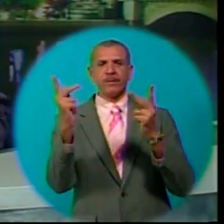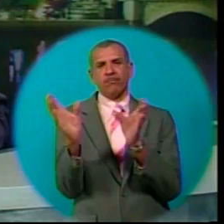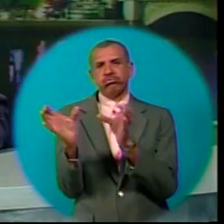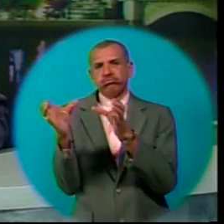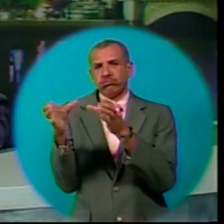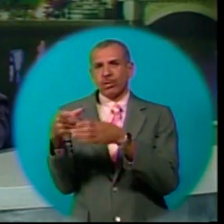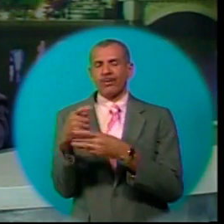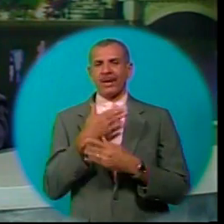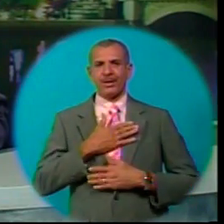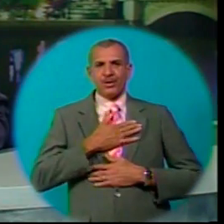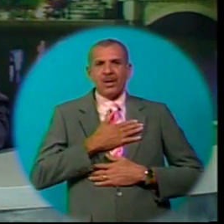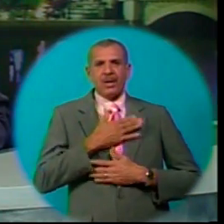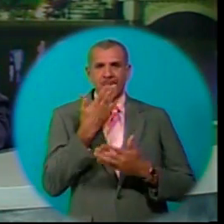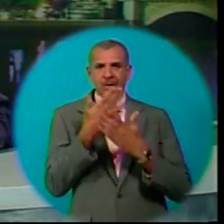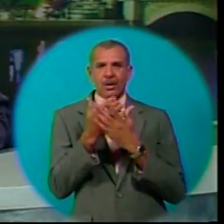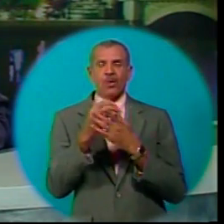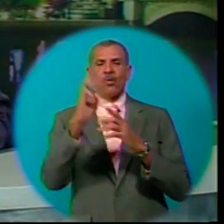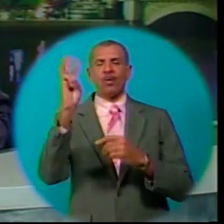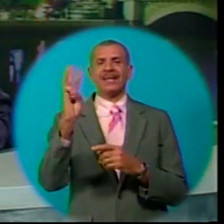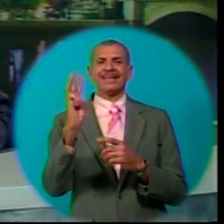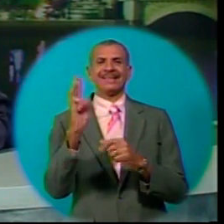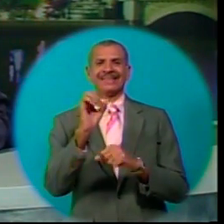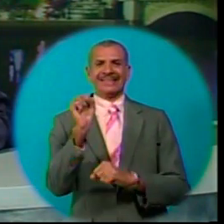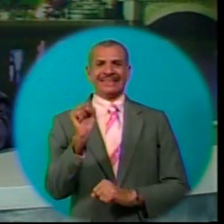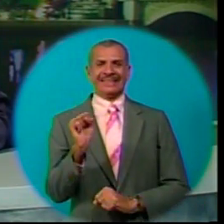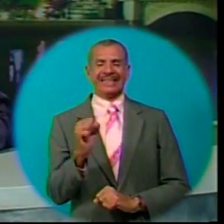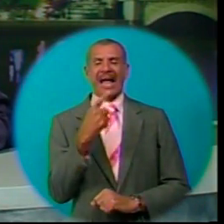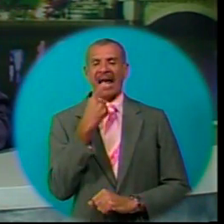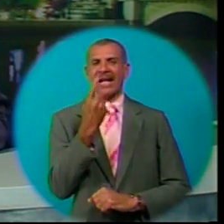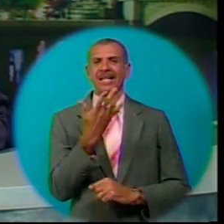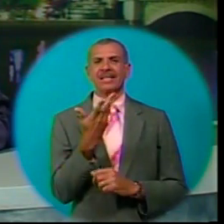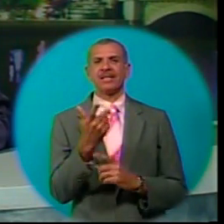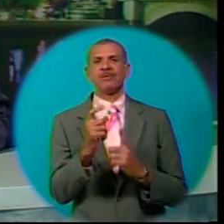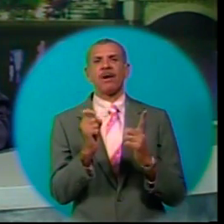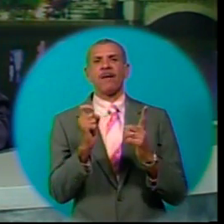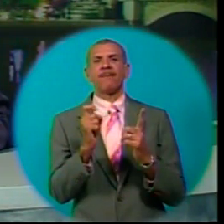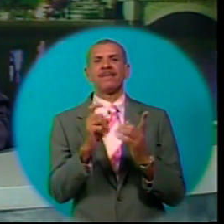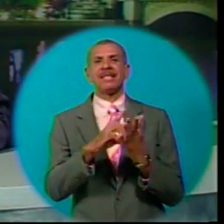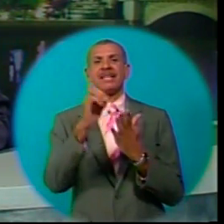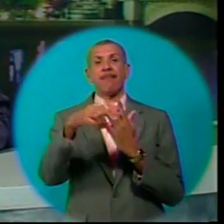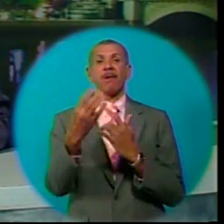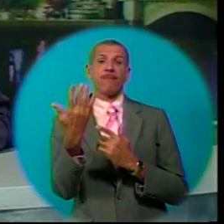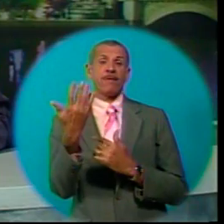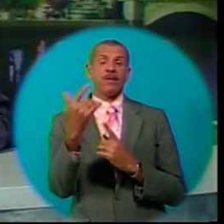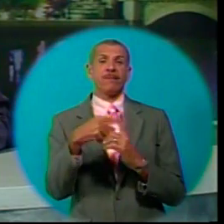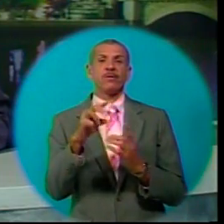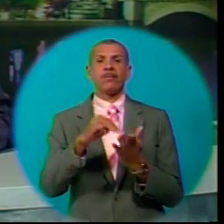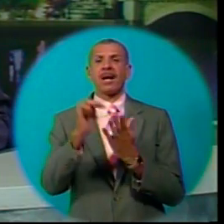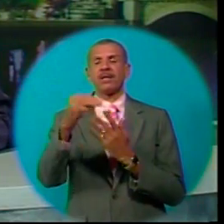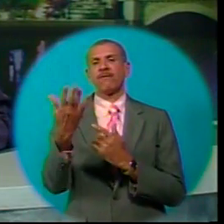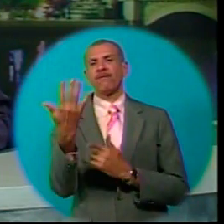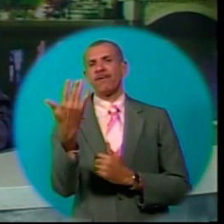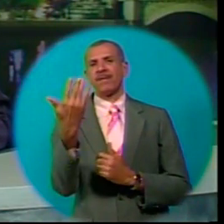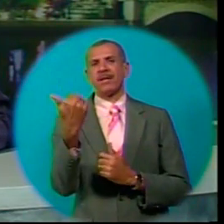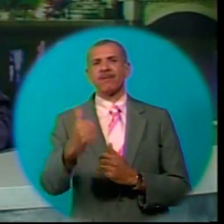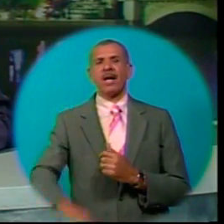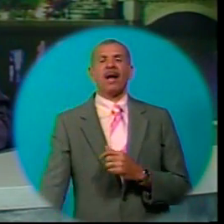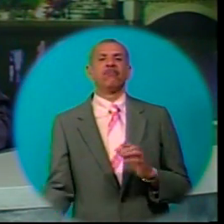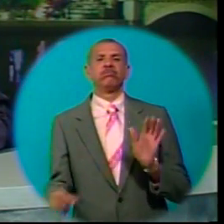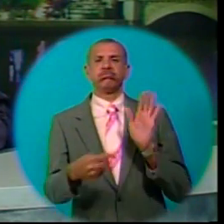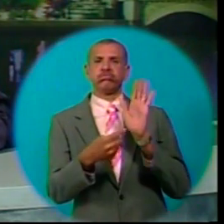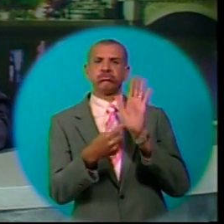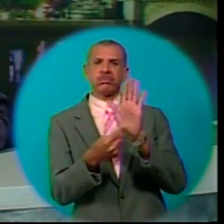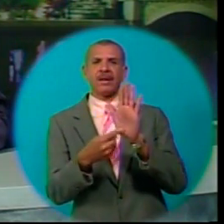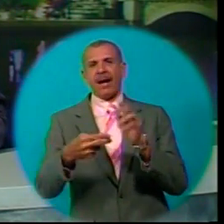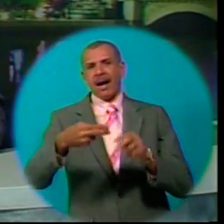the impact of a very good winter season. That season ran from December 15th to March 15th and boasted higher